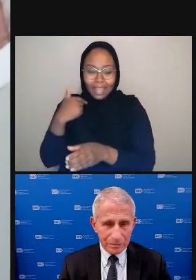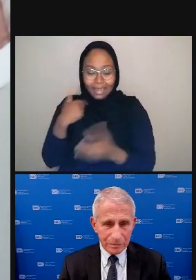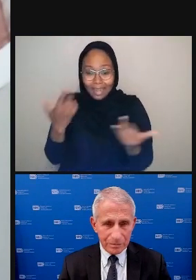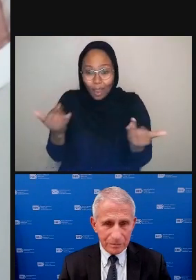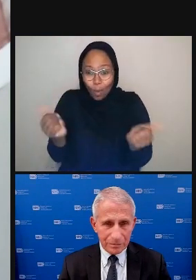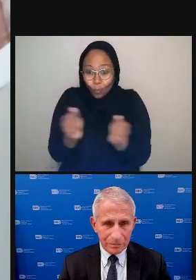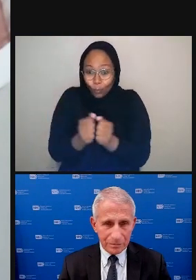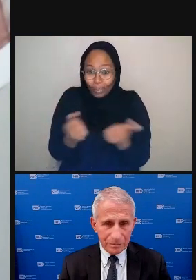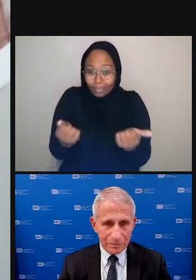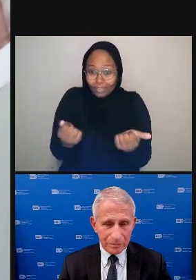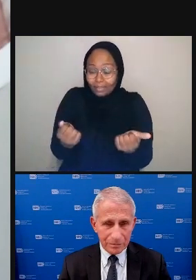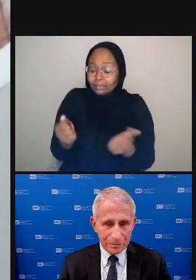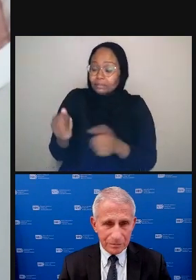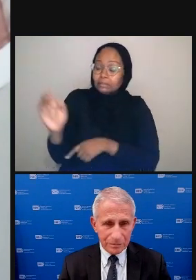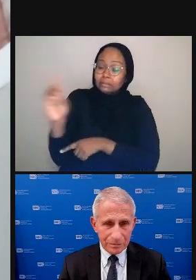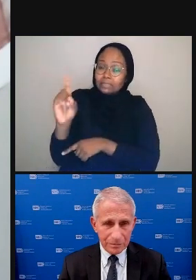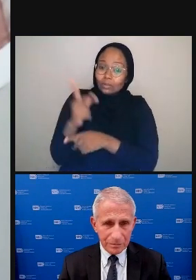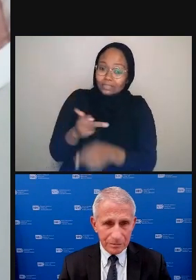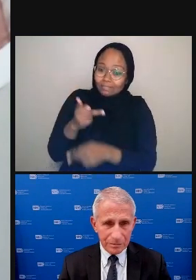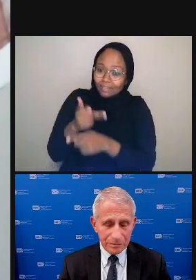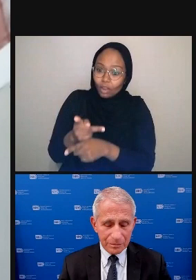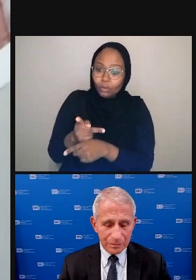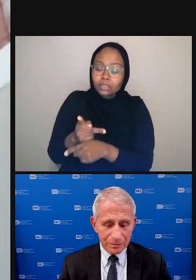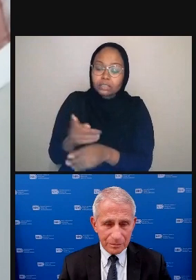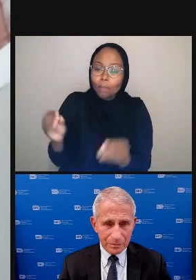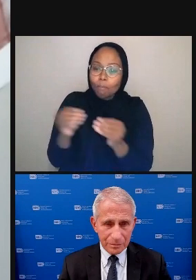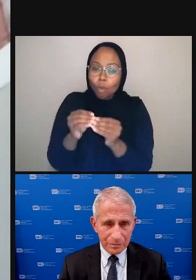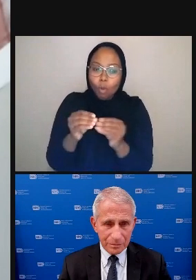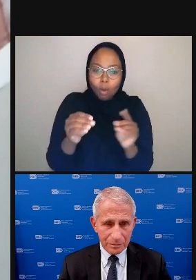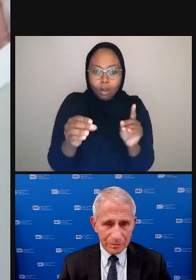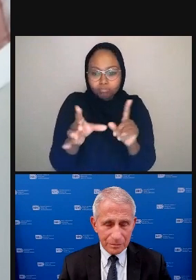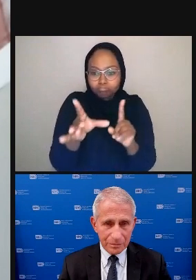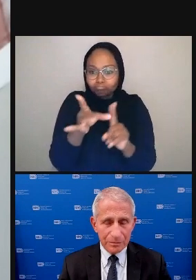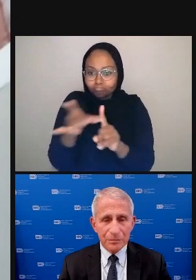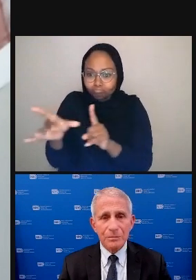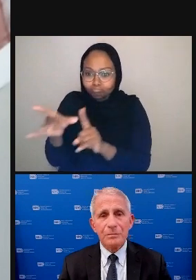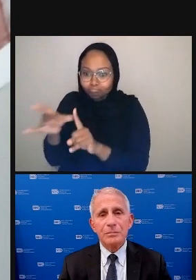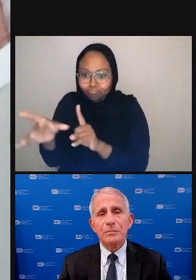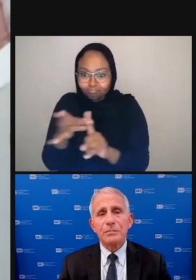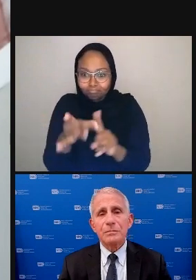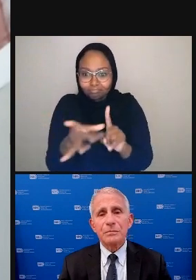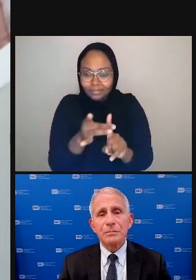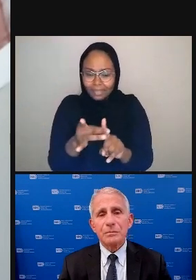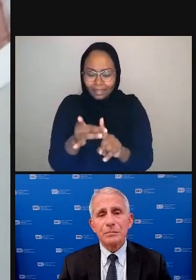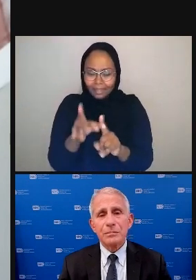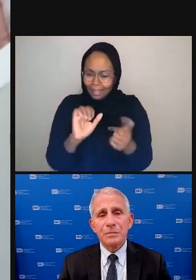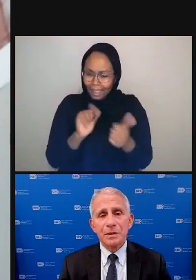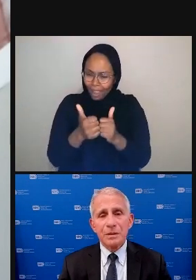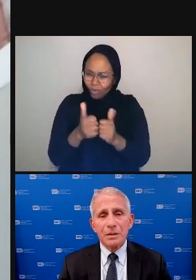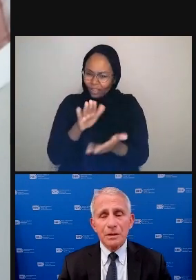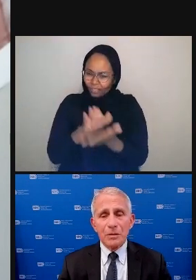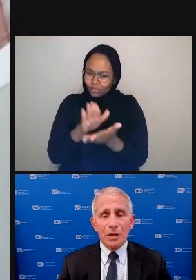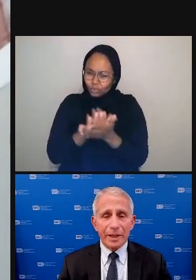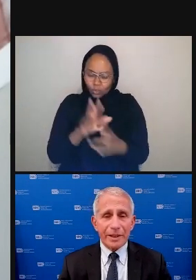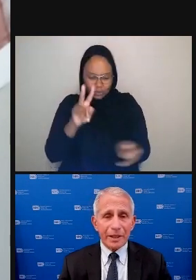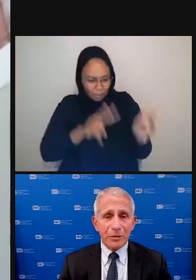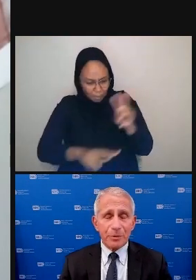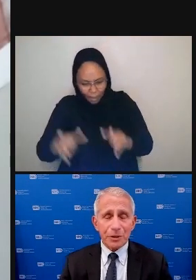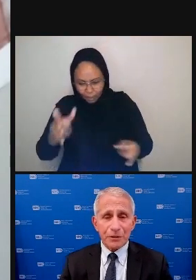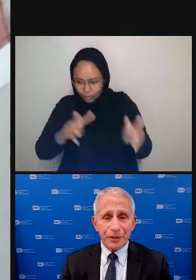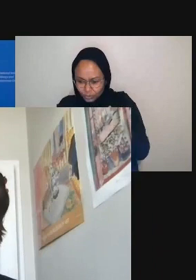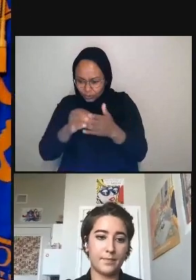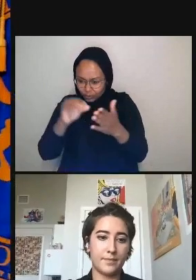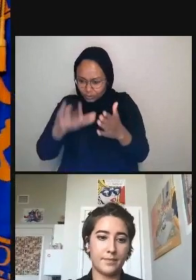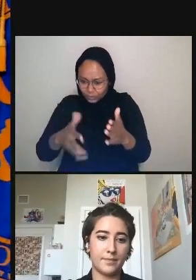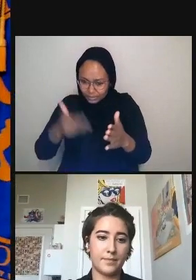contagious, what does that mean for these activities? And how can schools be supported so they can better monitor masking and other safety measures? Well, I think you